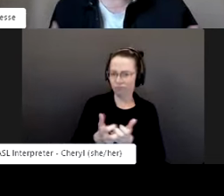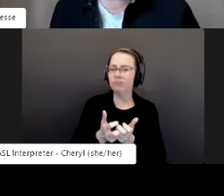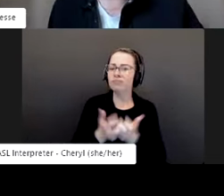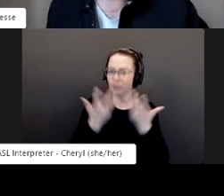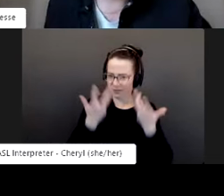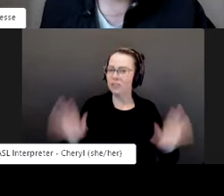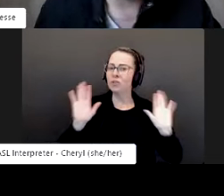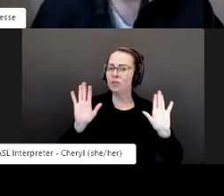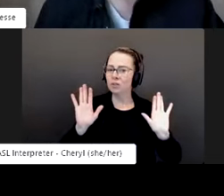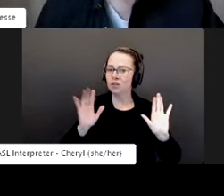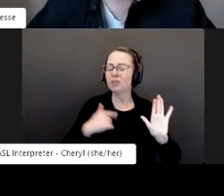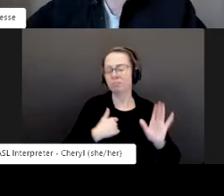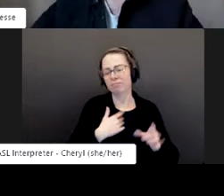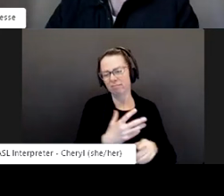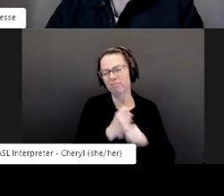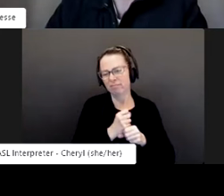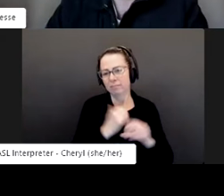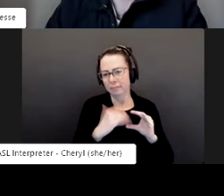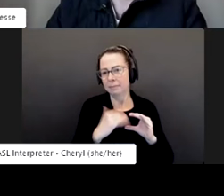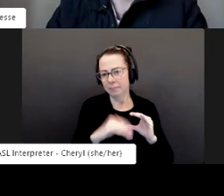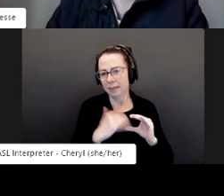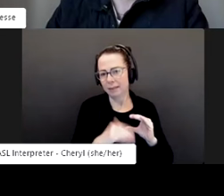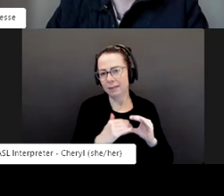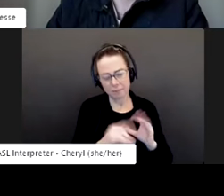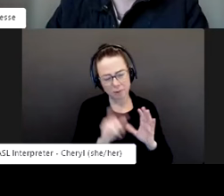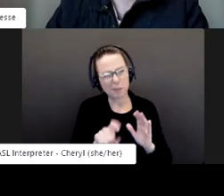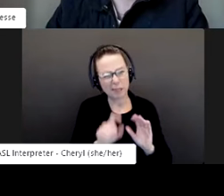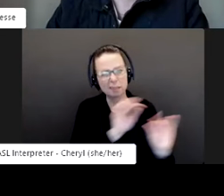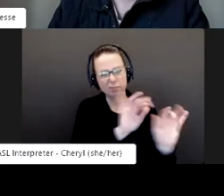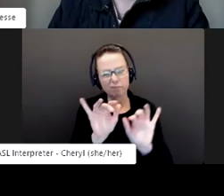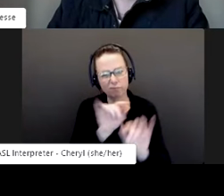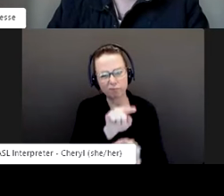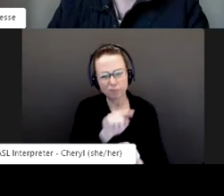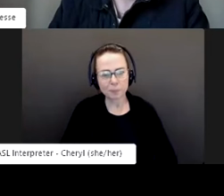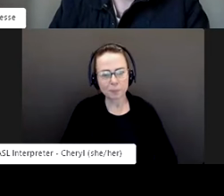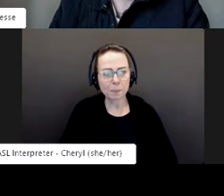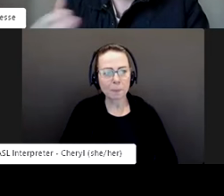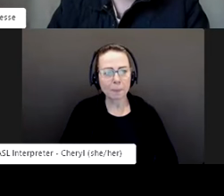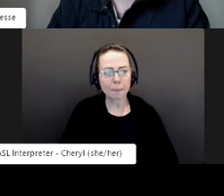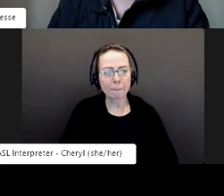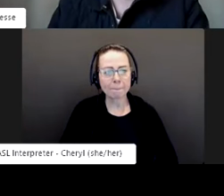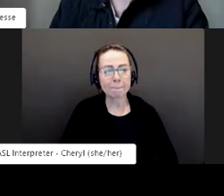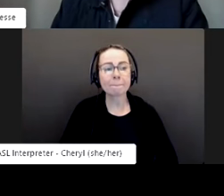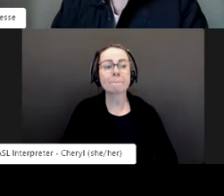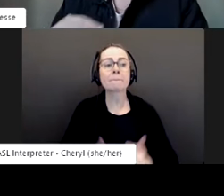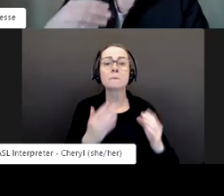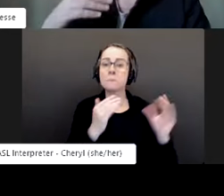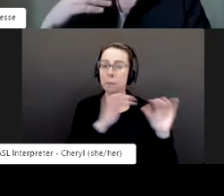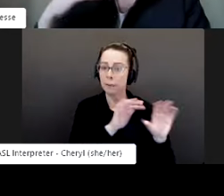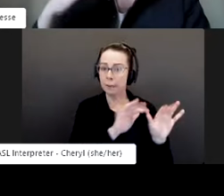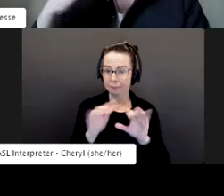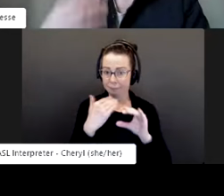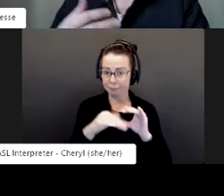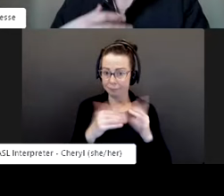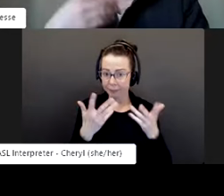other side. So you create that with your email account, and then you add a contact.